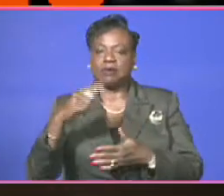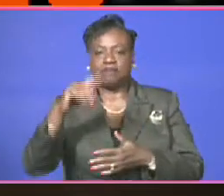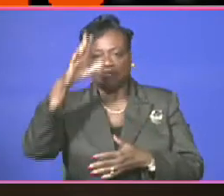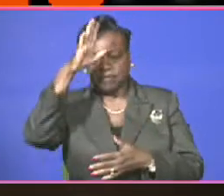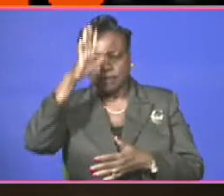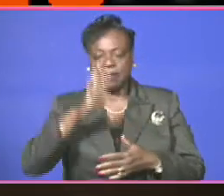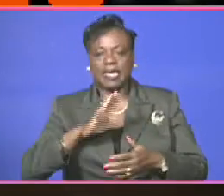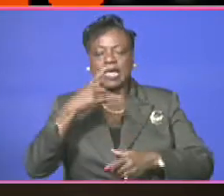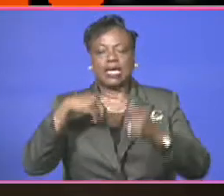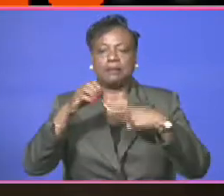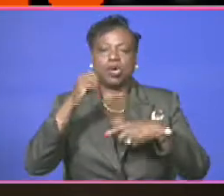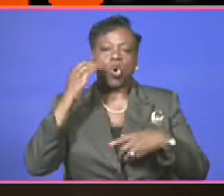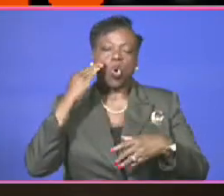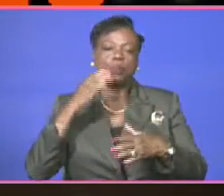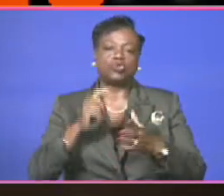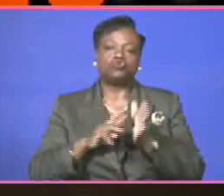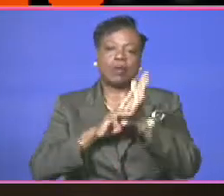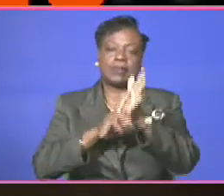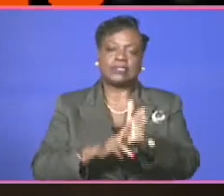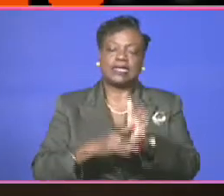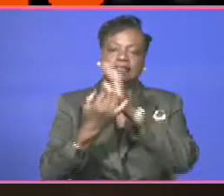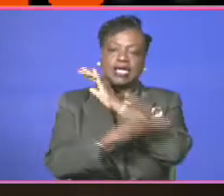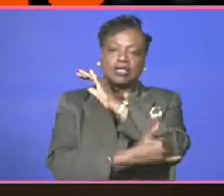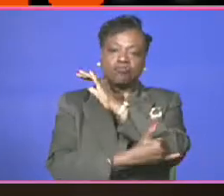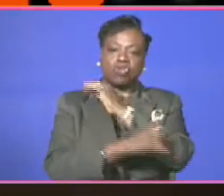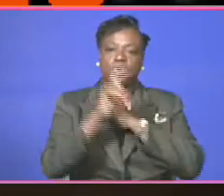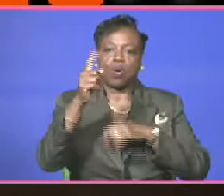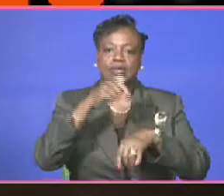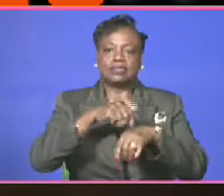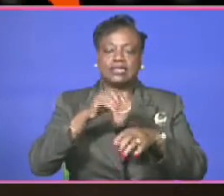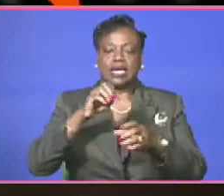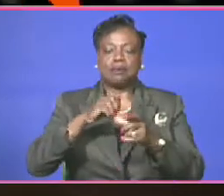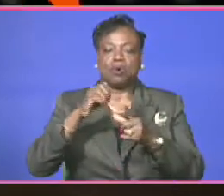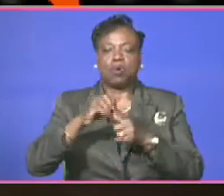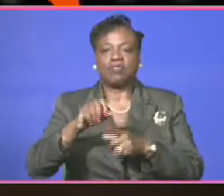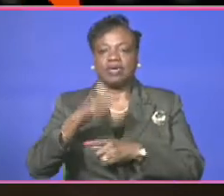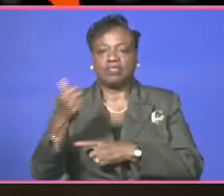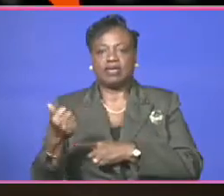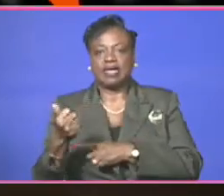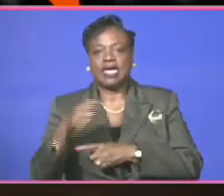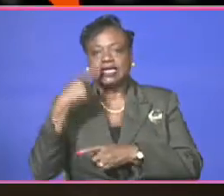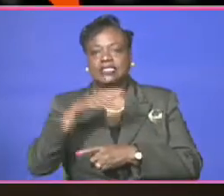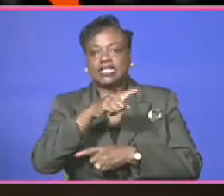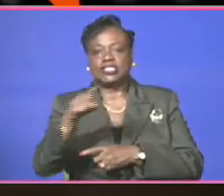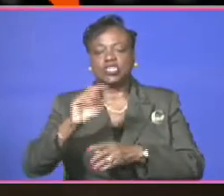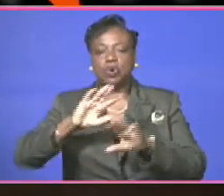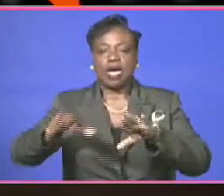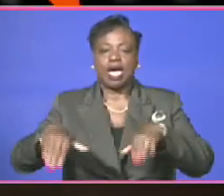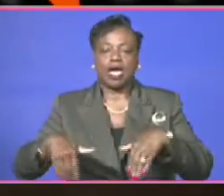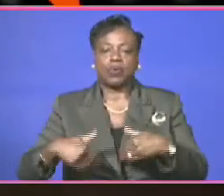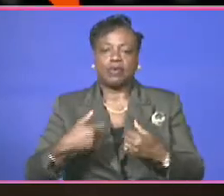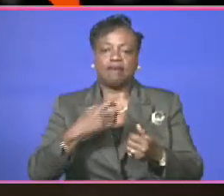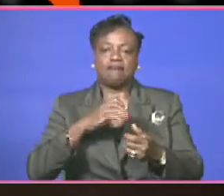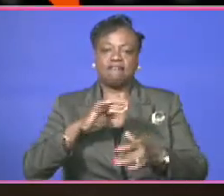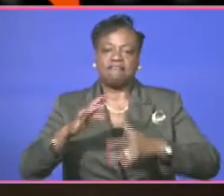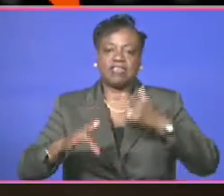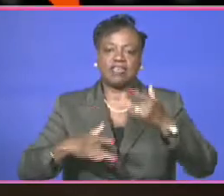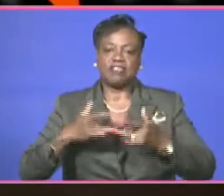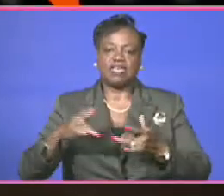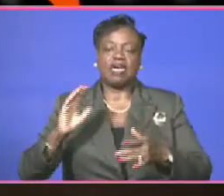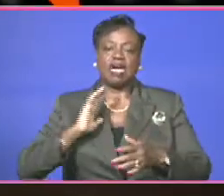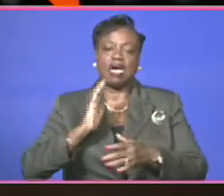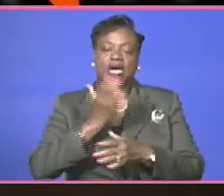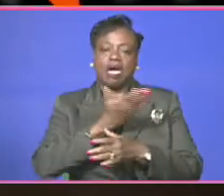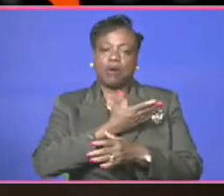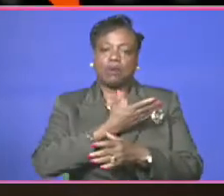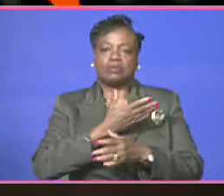represent their country at one point or the other, and it tells you how we strongly feel that our chances are making the Olympics sometime in the